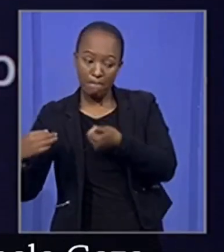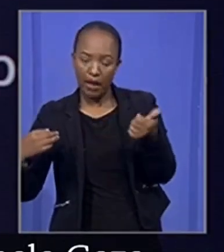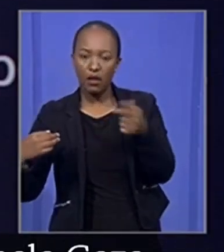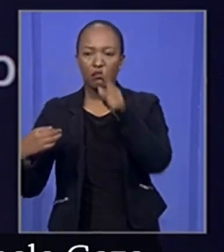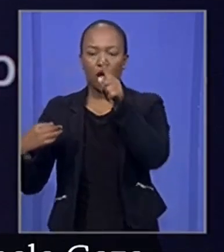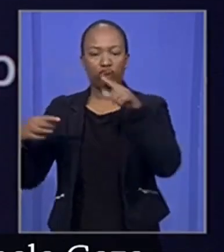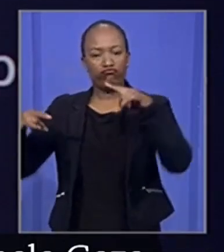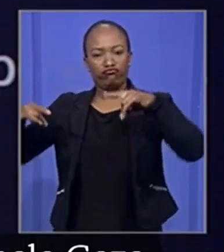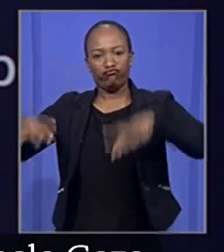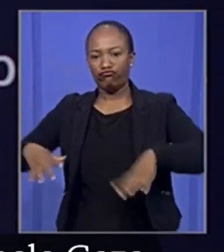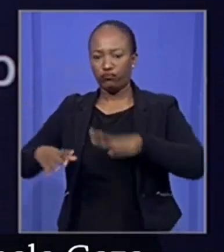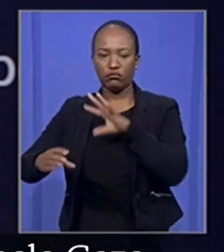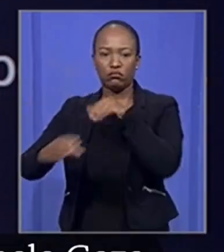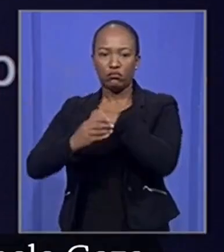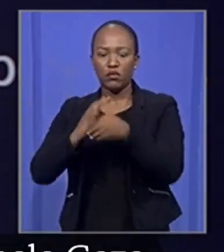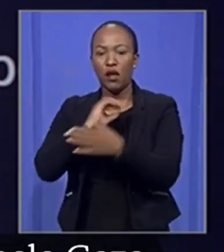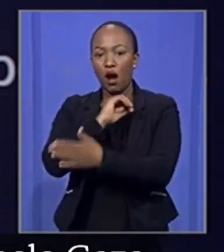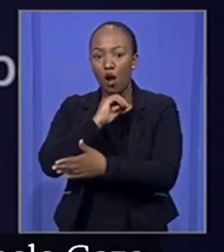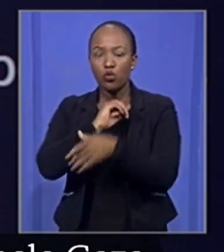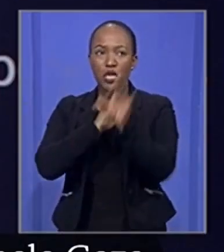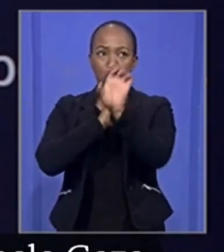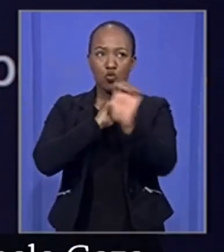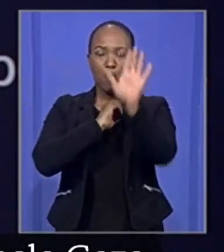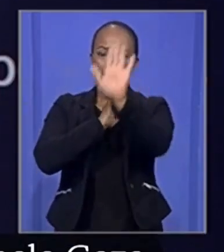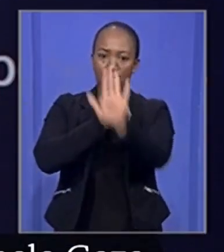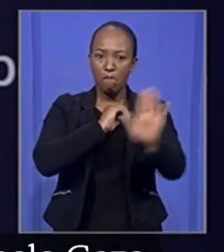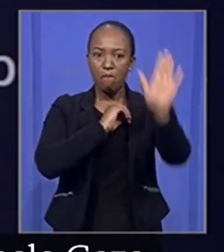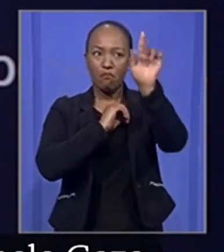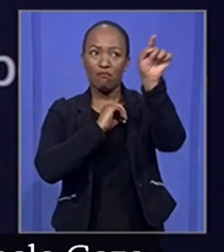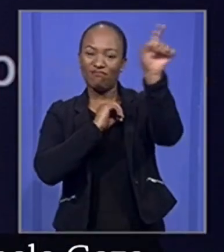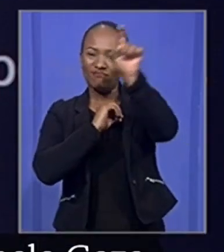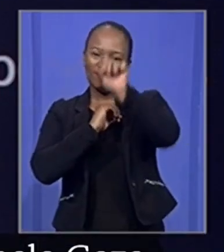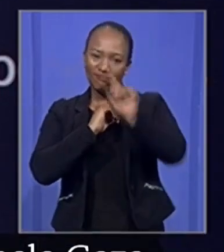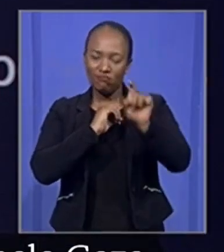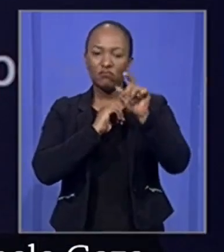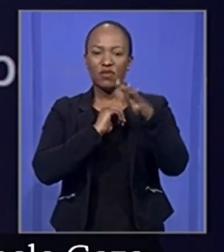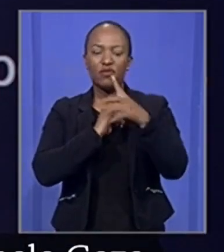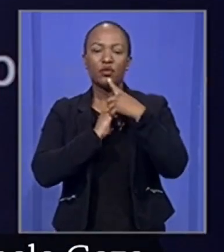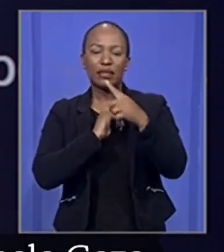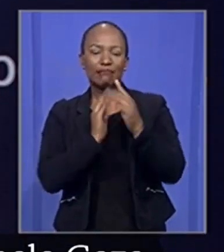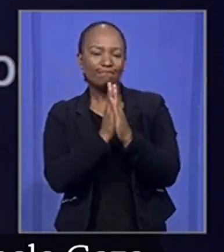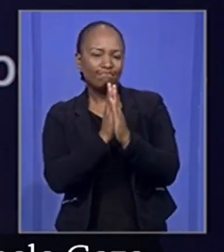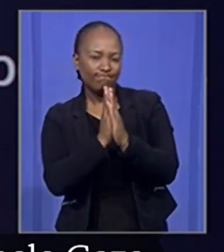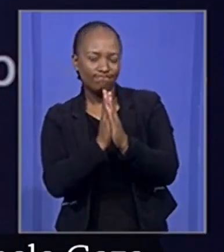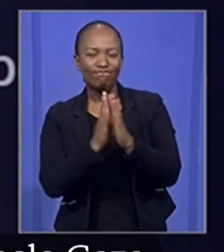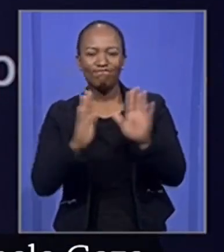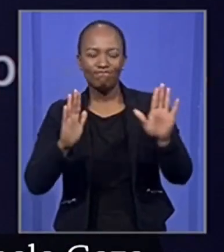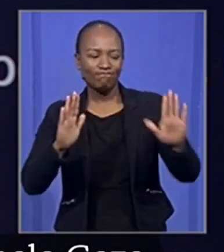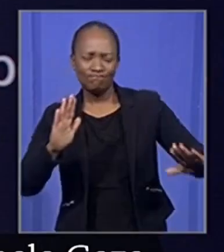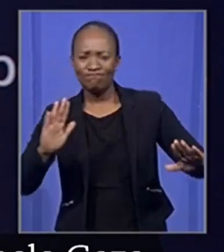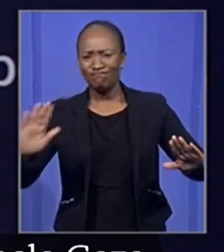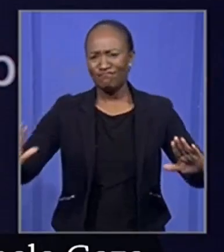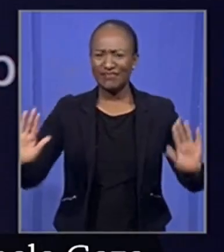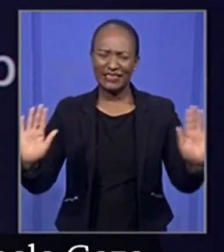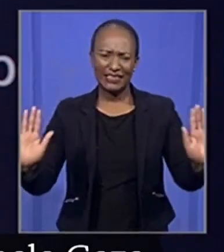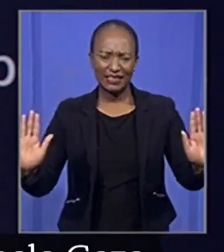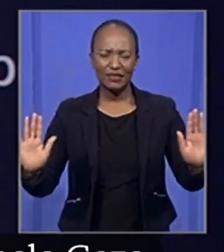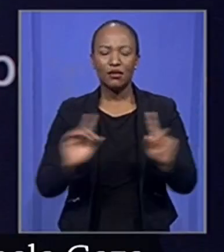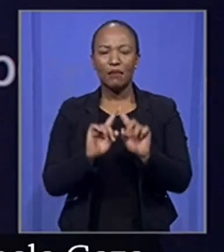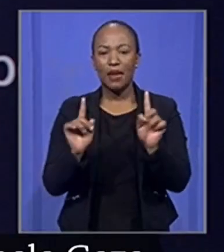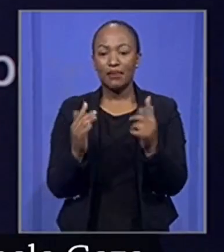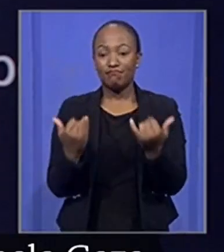iphetetsa. Le dinaha tse ngata Europa he tse ding di hlalositse ha di kopa hore ba behe marumo fatshe empa tshehetso